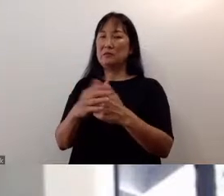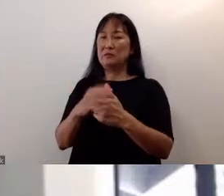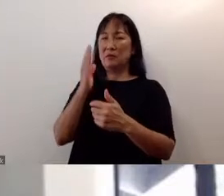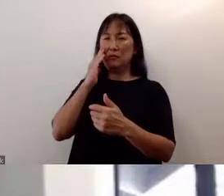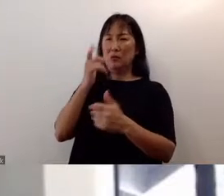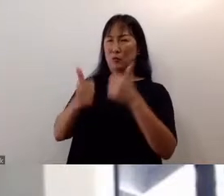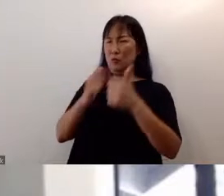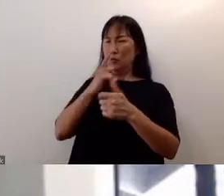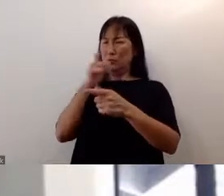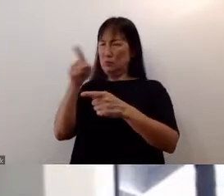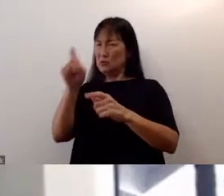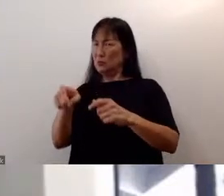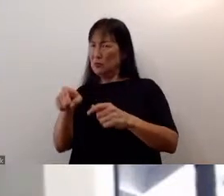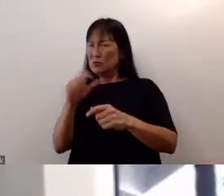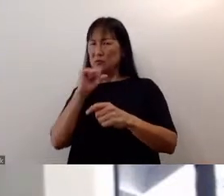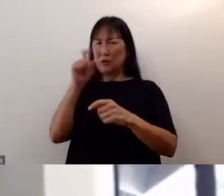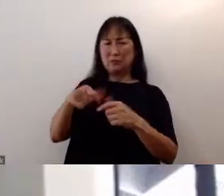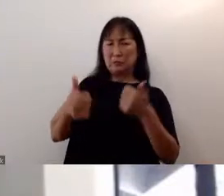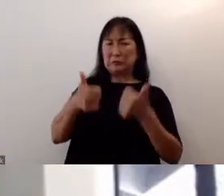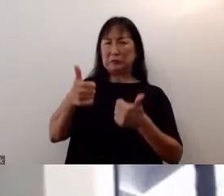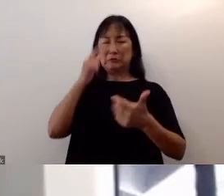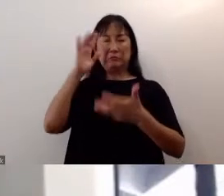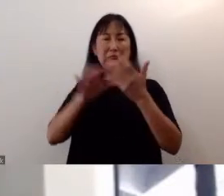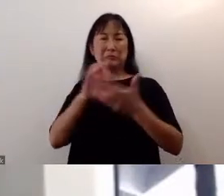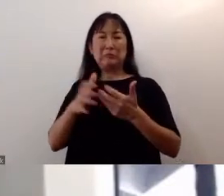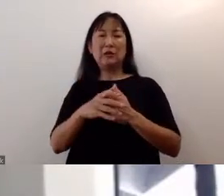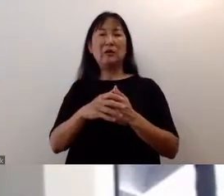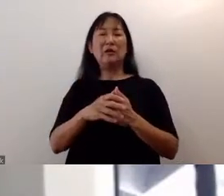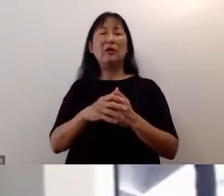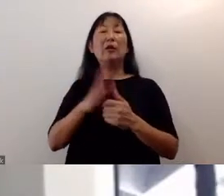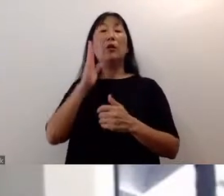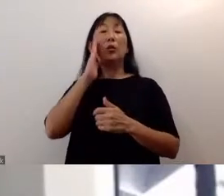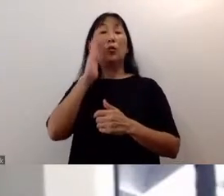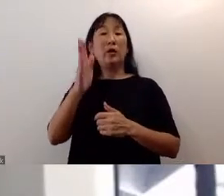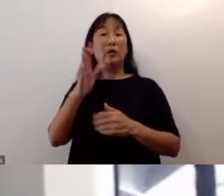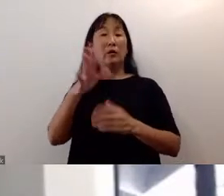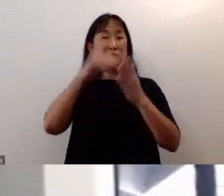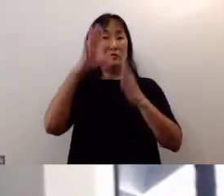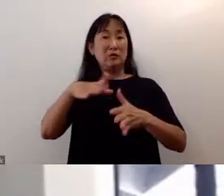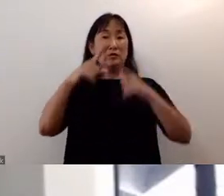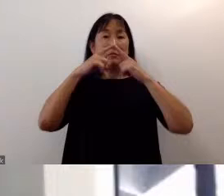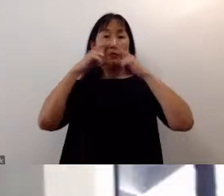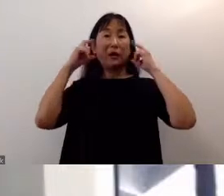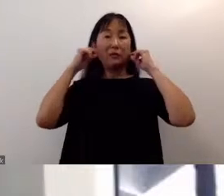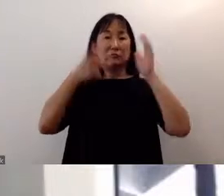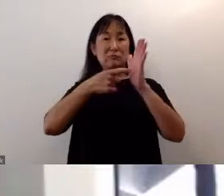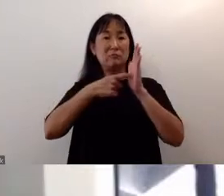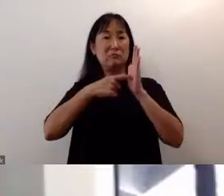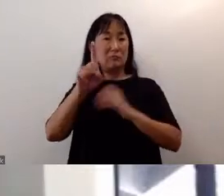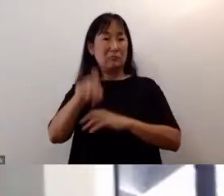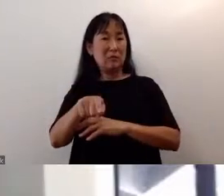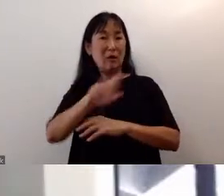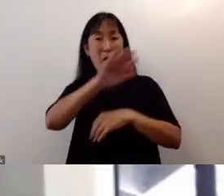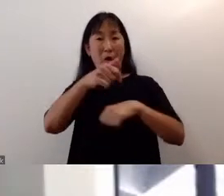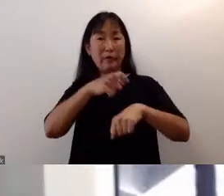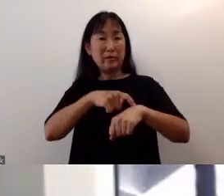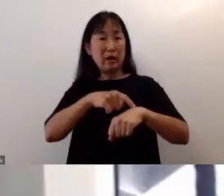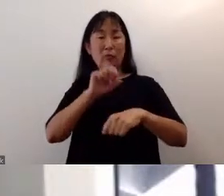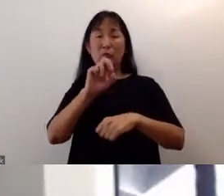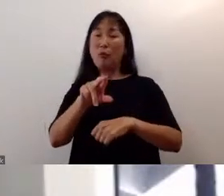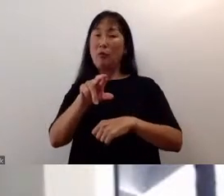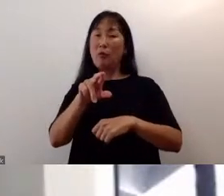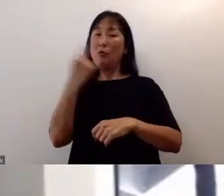Will staff and students be required to wear masks? Will they be required to wear a mask at all times or only while